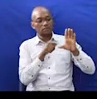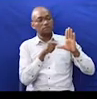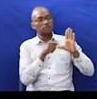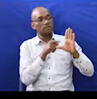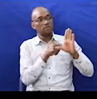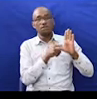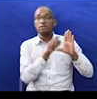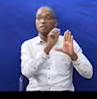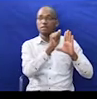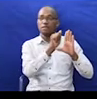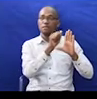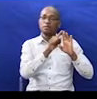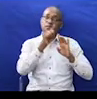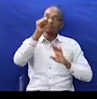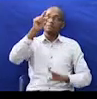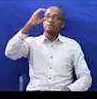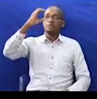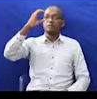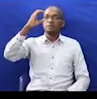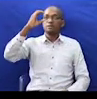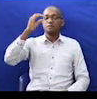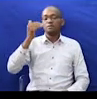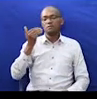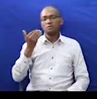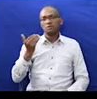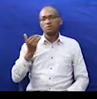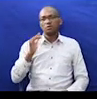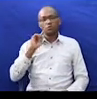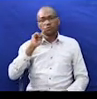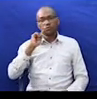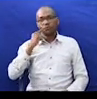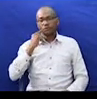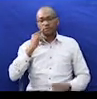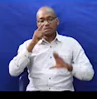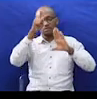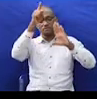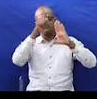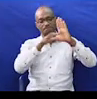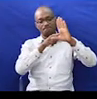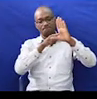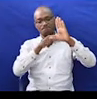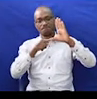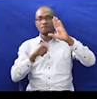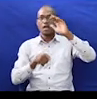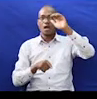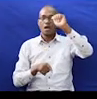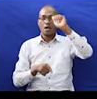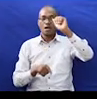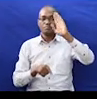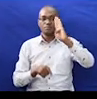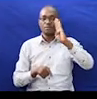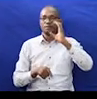this is C. So we have a triangles A, B, C. And it makes a certain